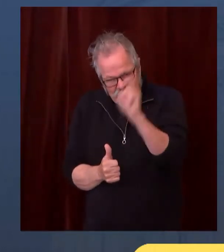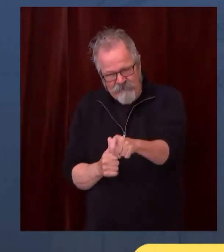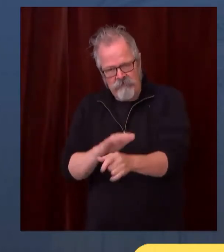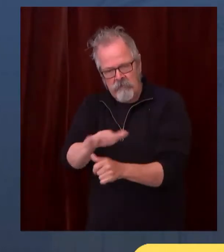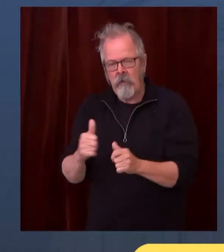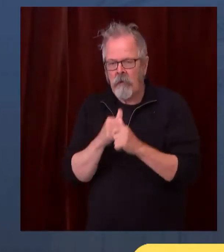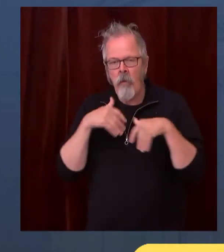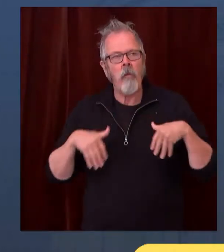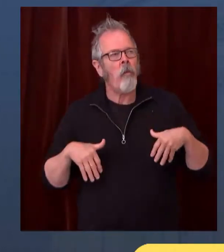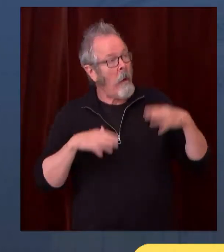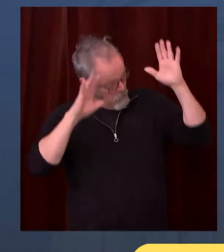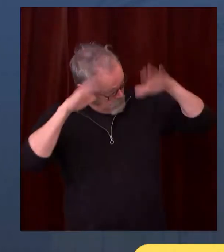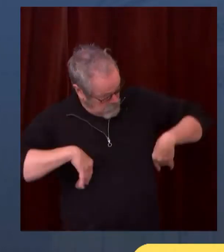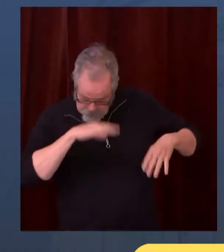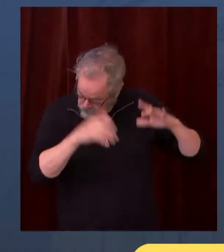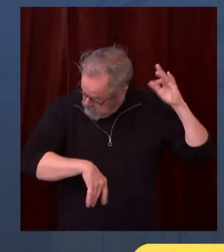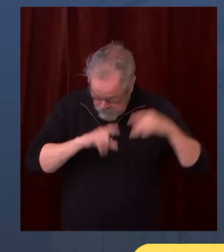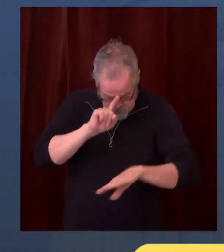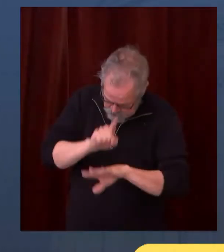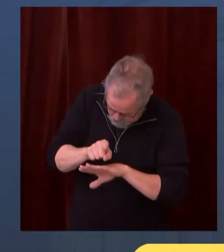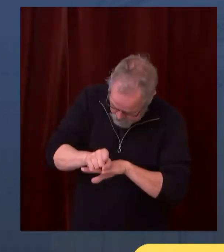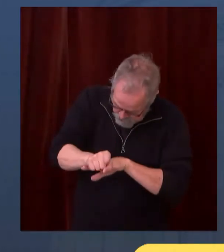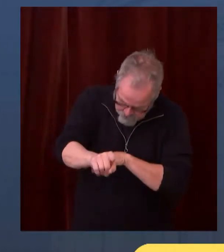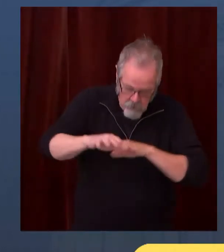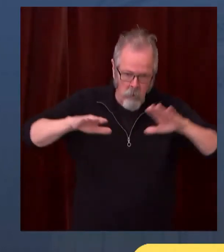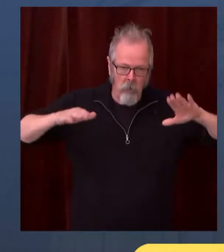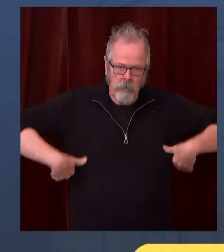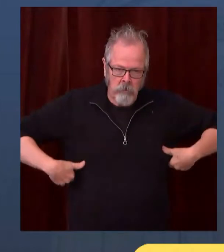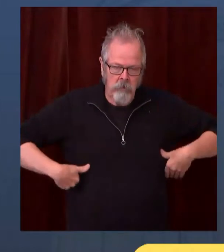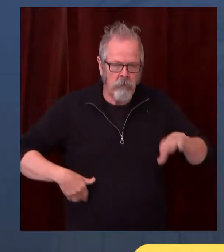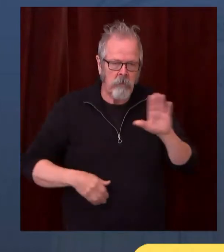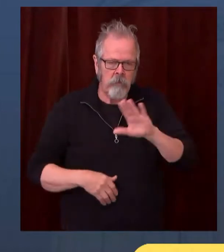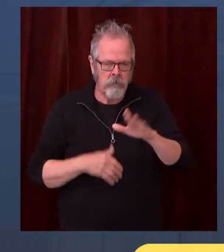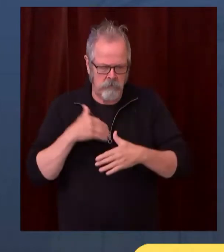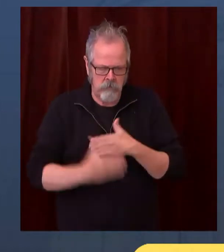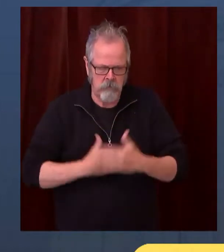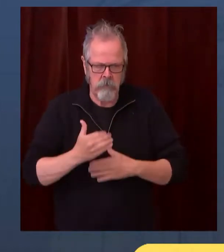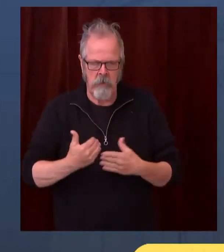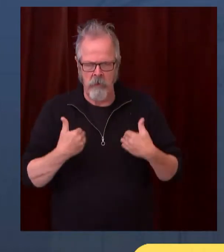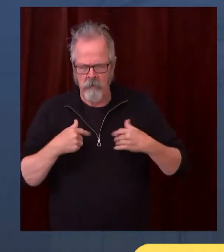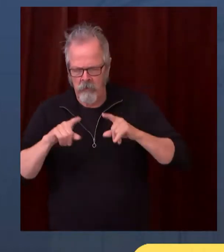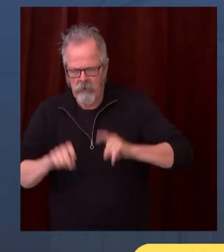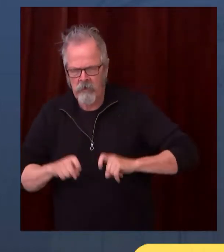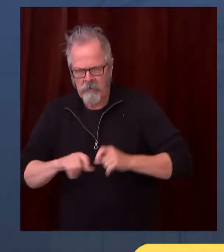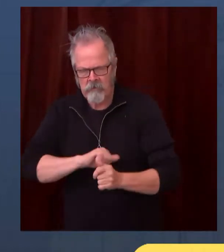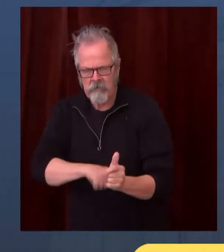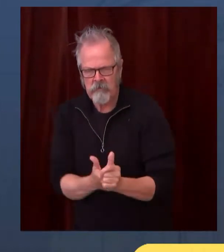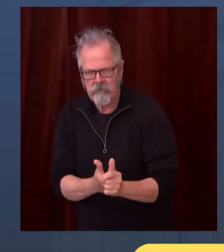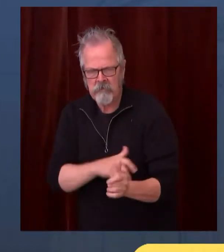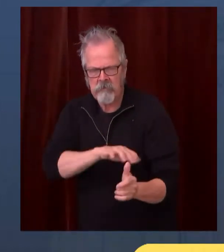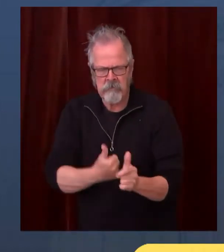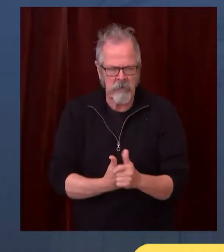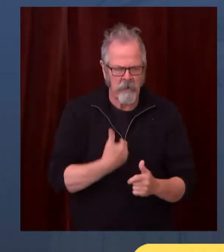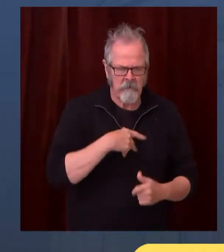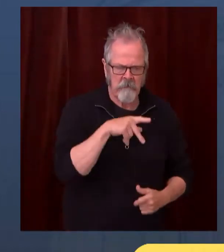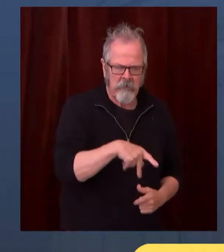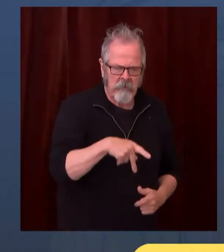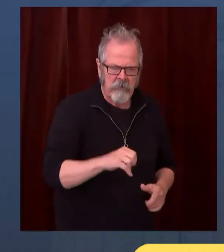ability to track and monitor data and drive through science. Specifically with Kirkland, what we